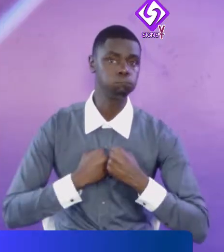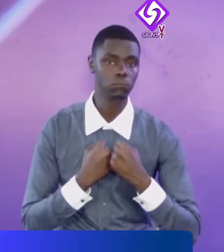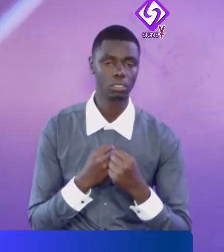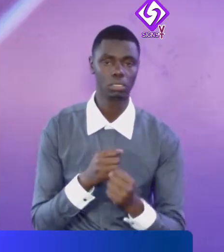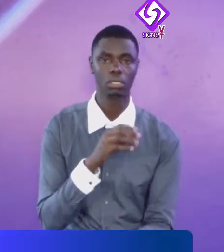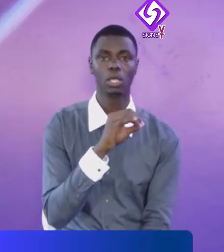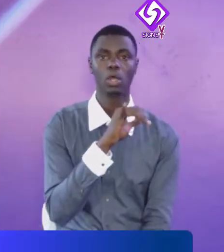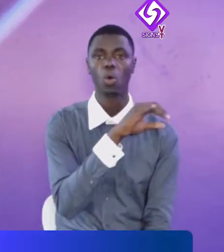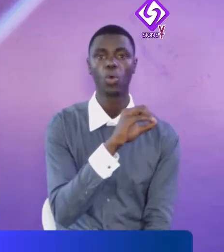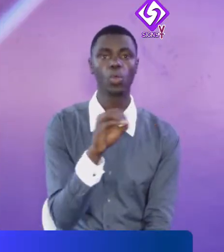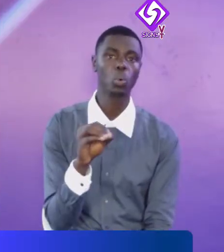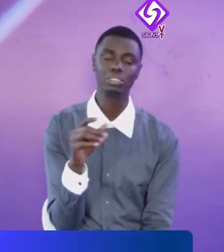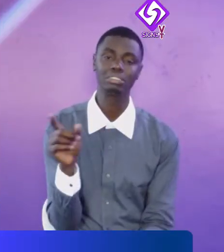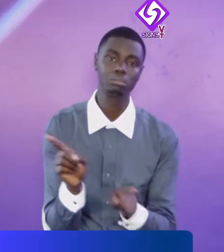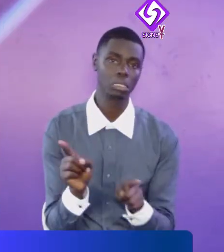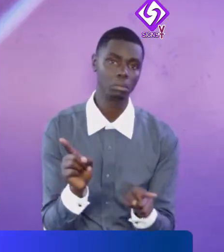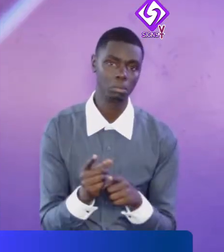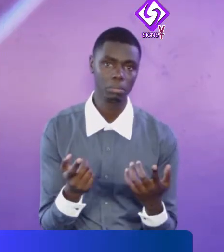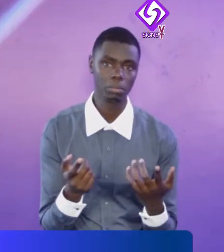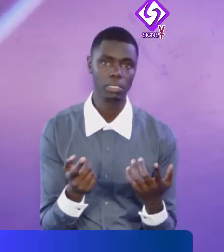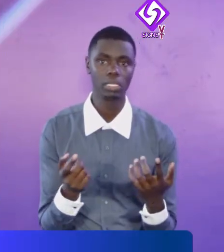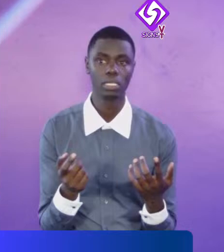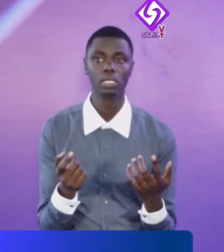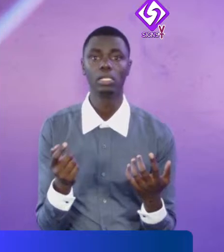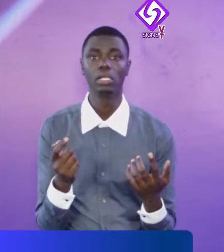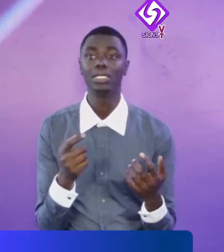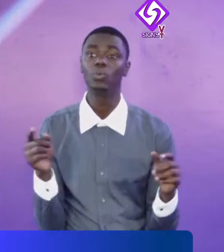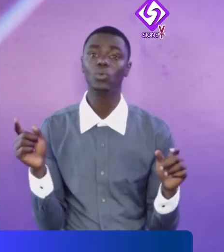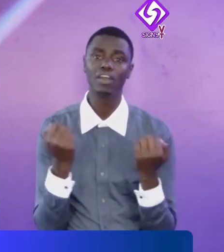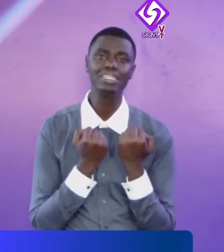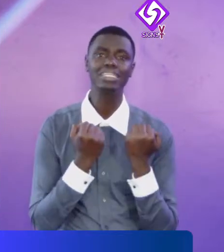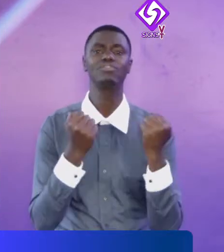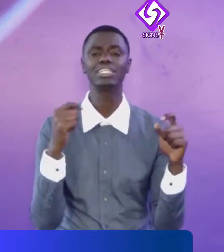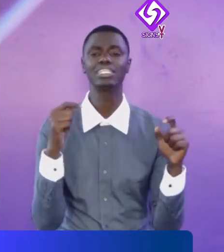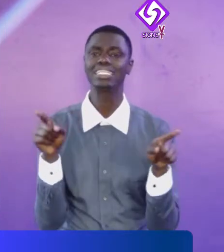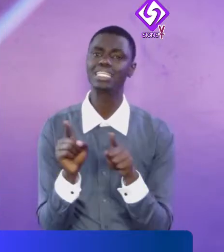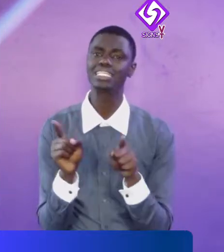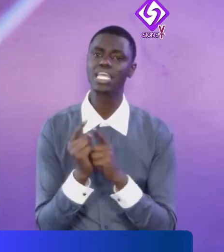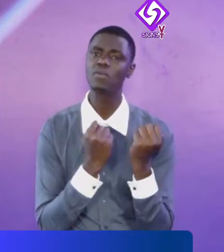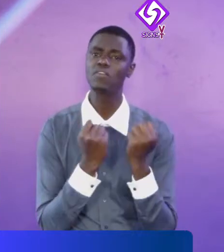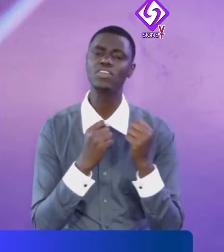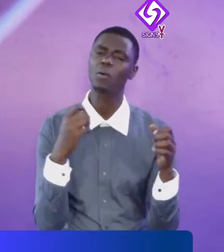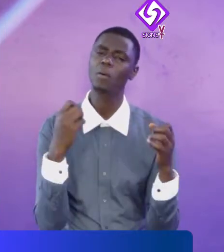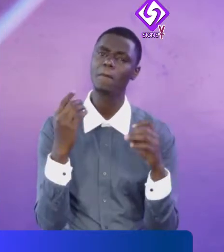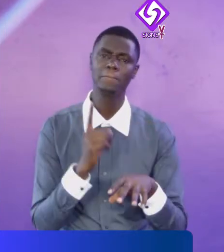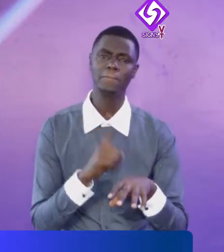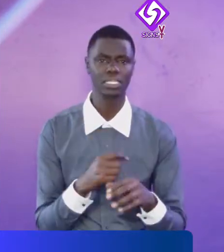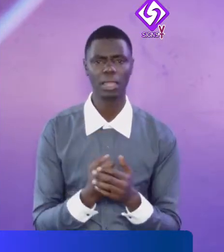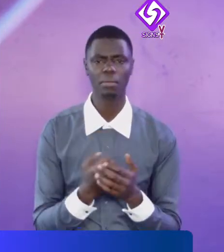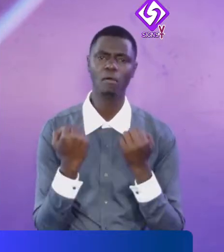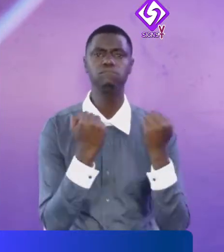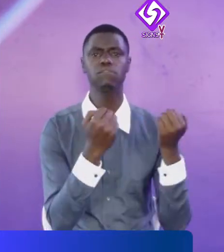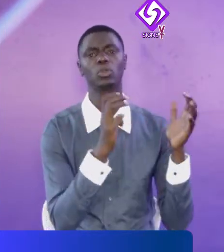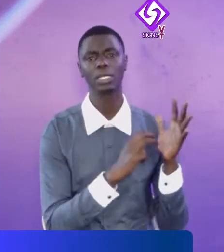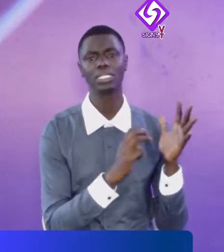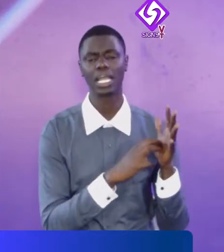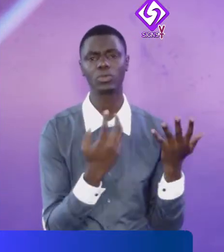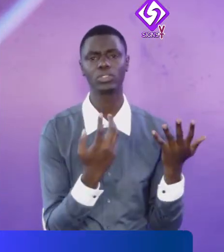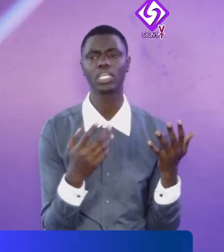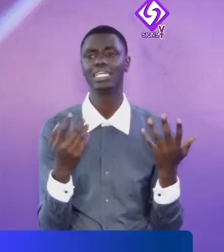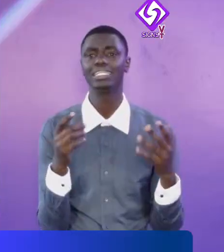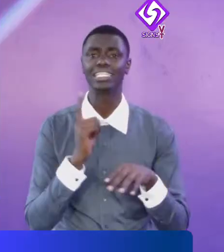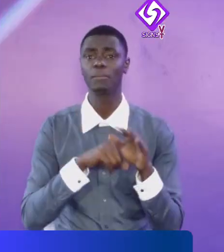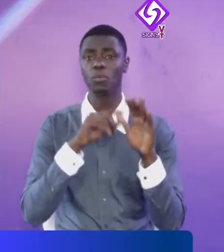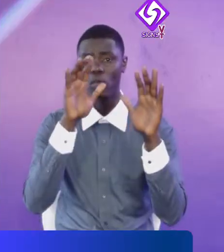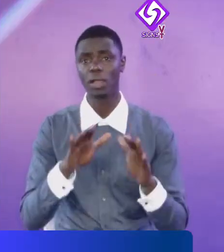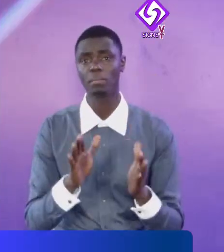Oyo. In fact, we have driven in the same vehicle severally. Even if we drove with Oyo all the way to Machakos. Yeah. When you are campaigning with